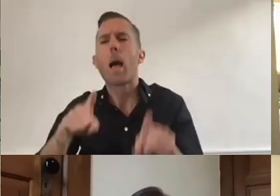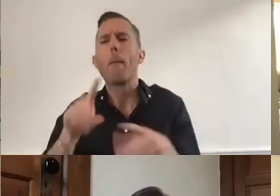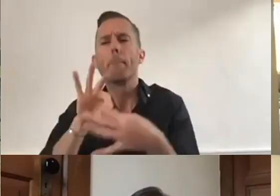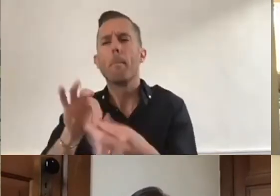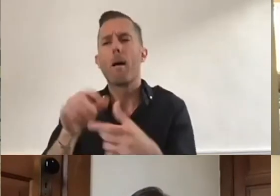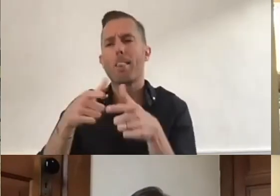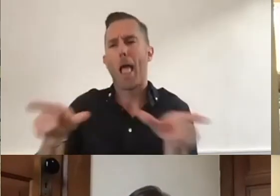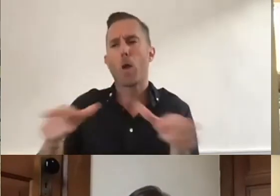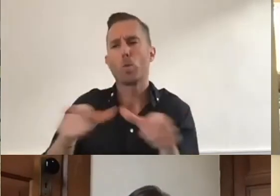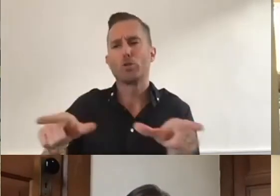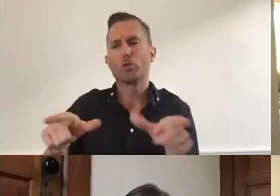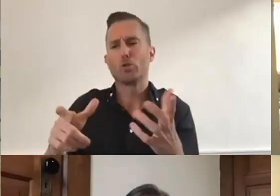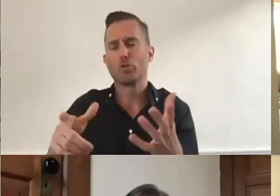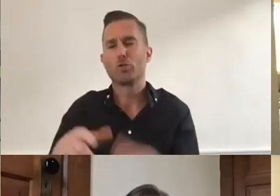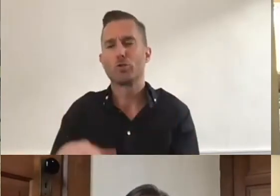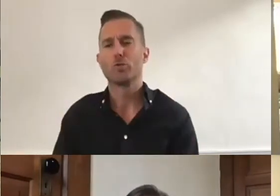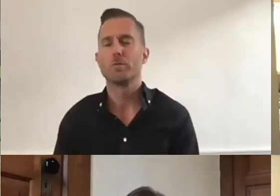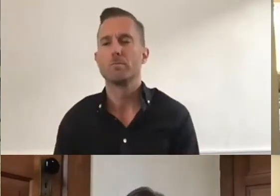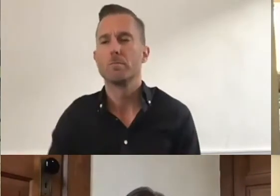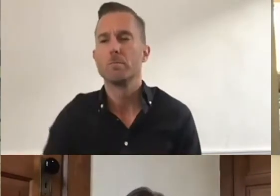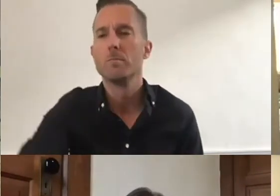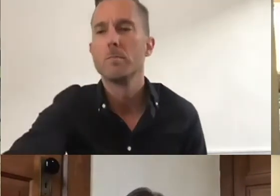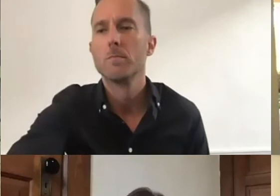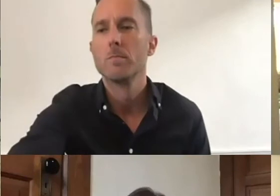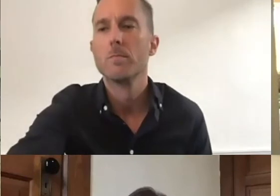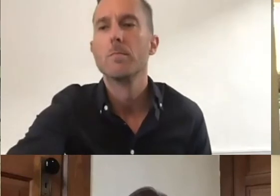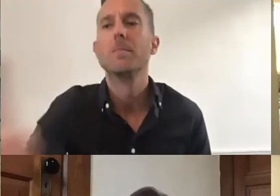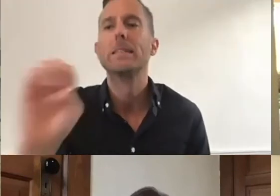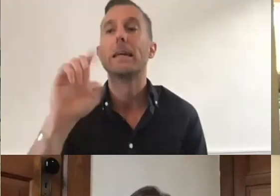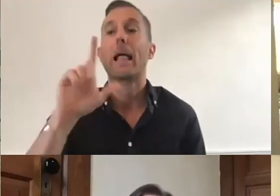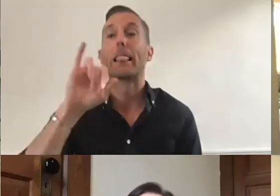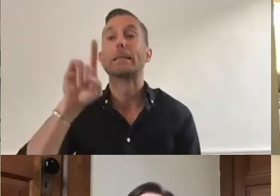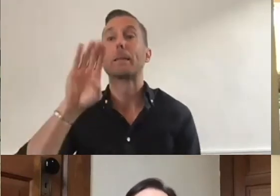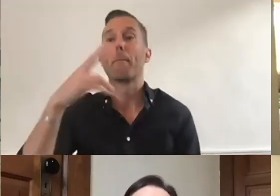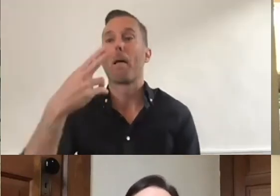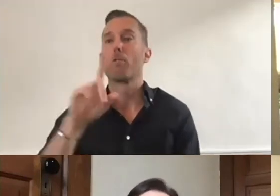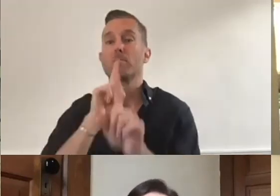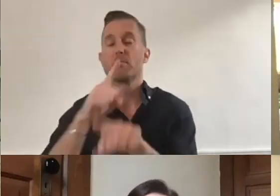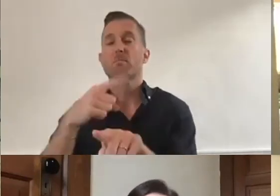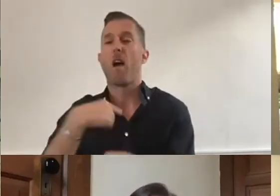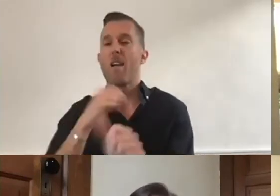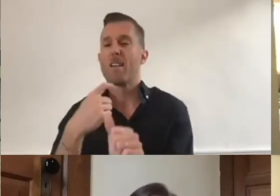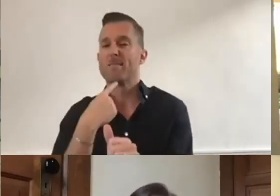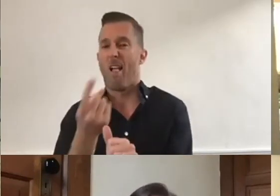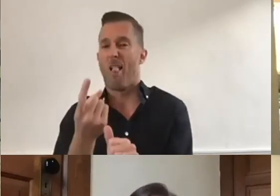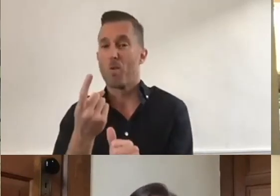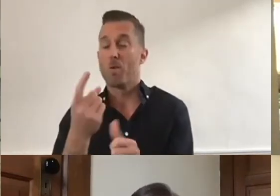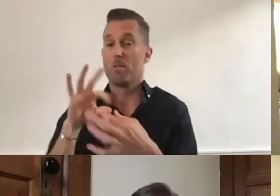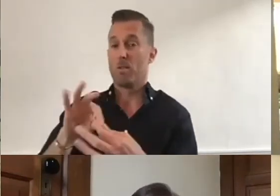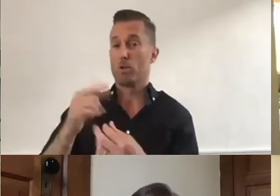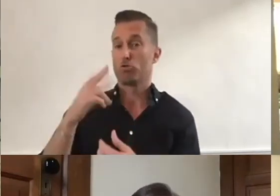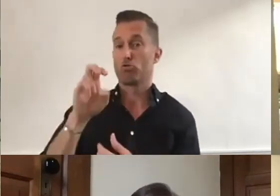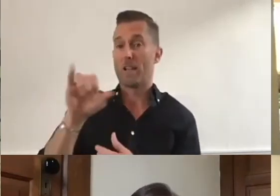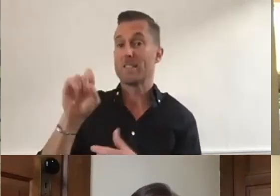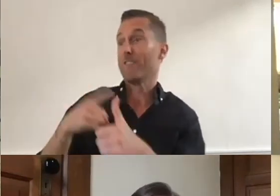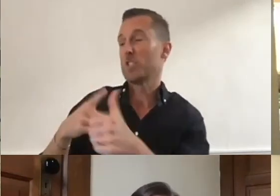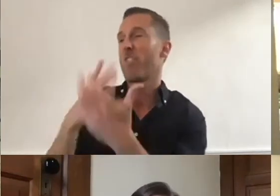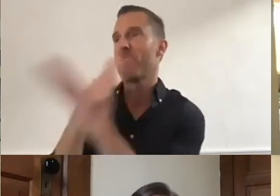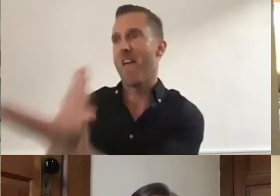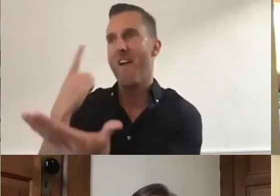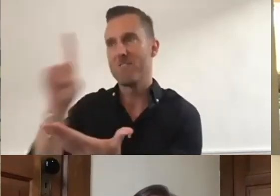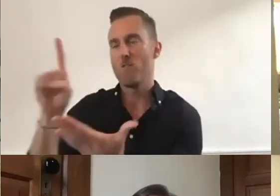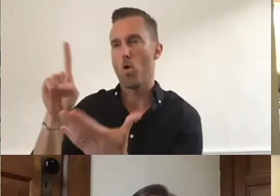usage? Well, I can tell you in terms of Grey's. First of all, thank you for pointing that out, because I think that as